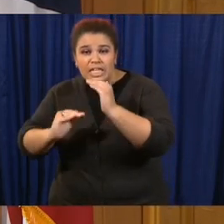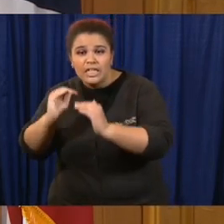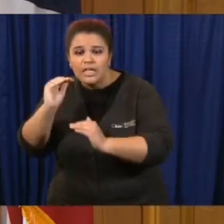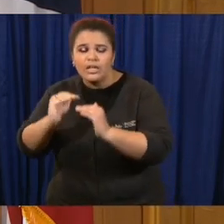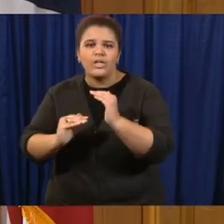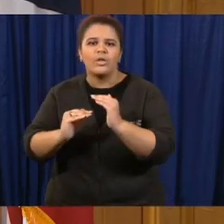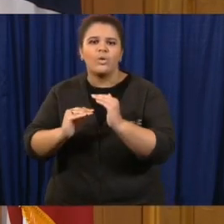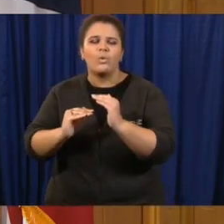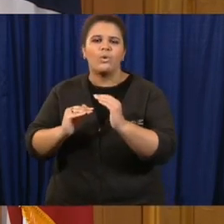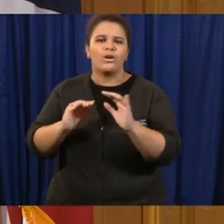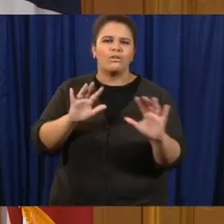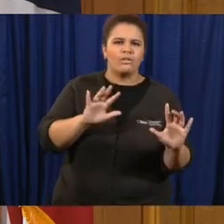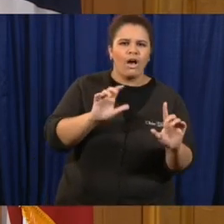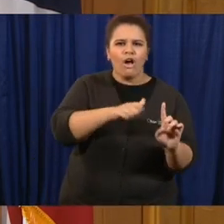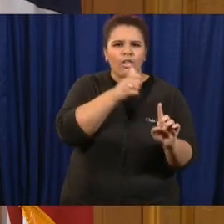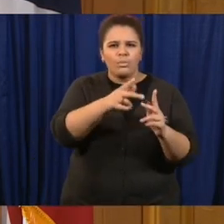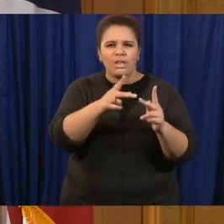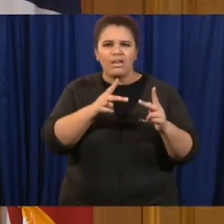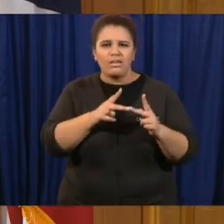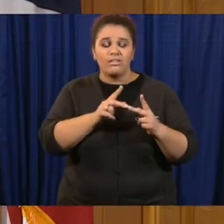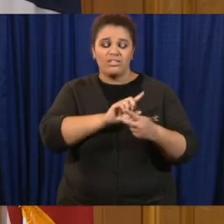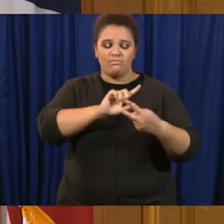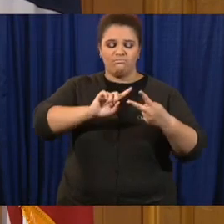the medical system in the prison to handle this?